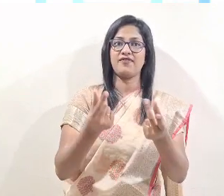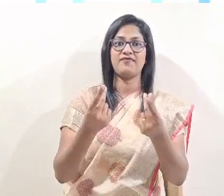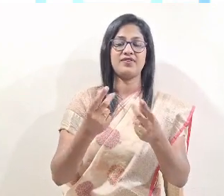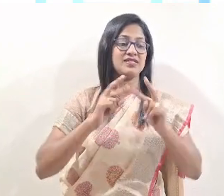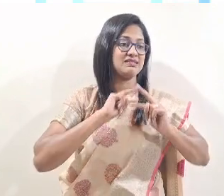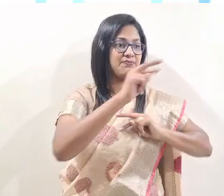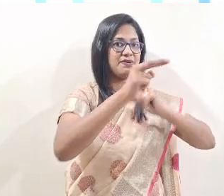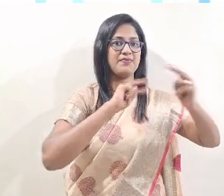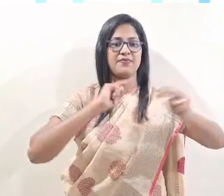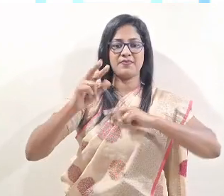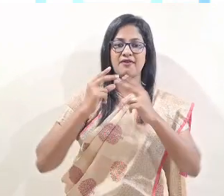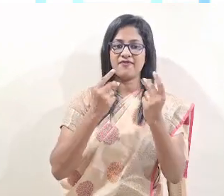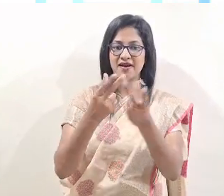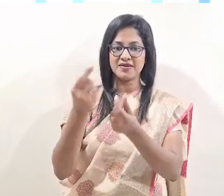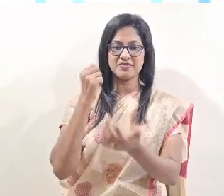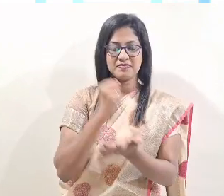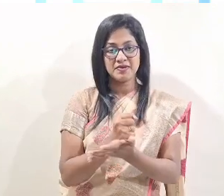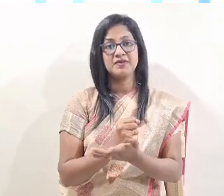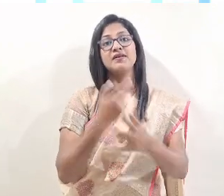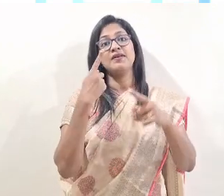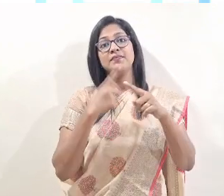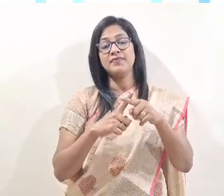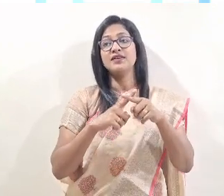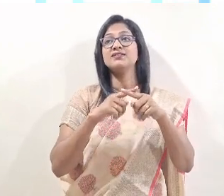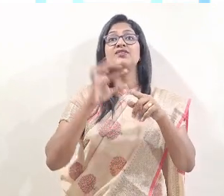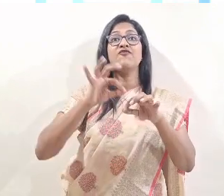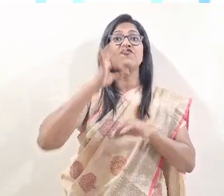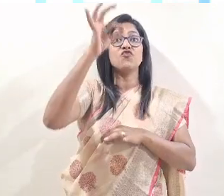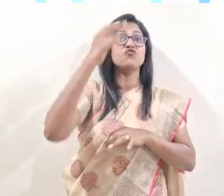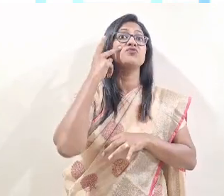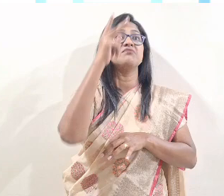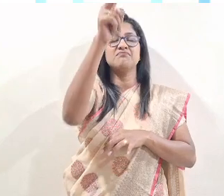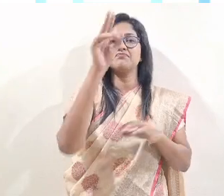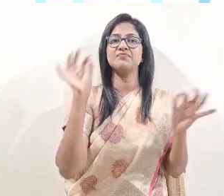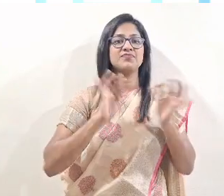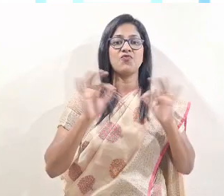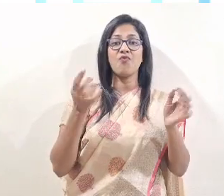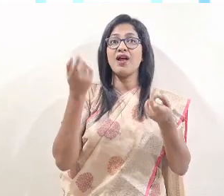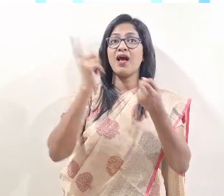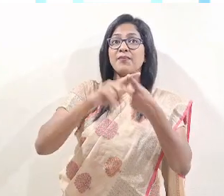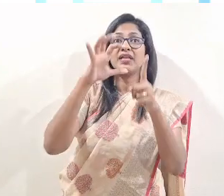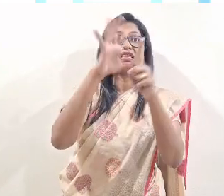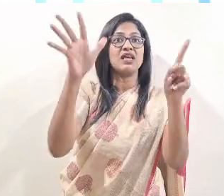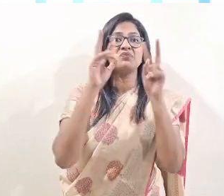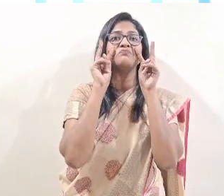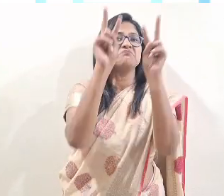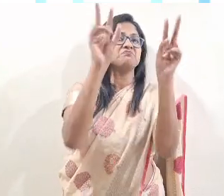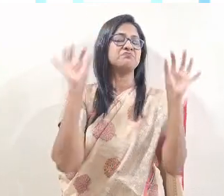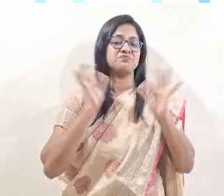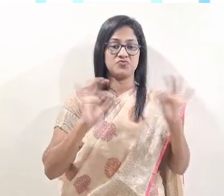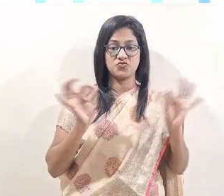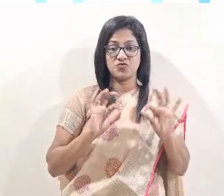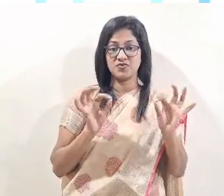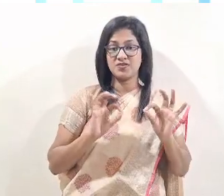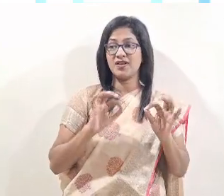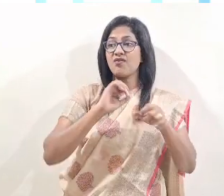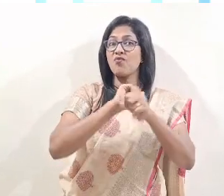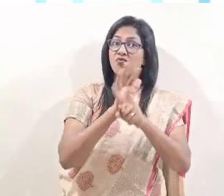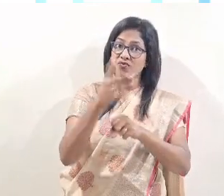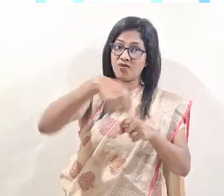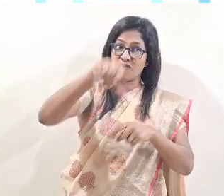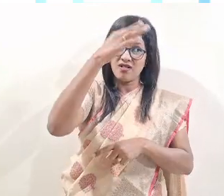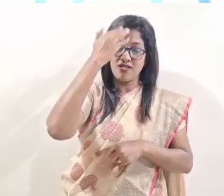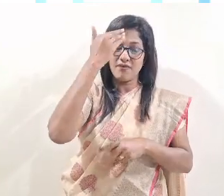our responses, and we cannot foresee the future. We cannot foresee every risk. Who ever could foresee a pandemic like this?